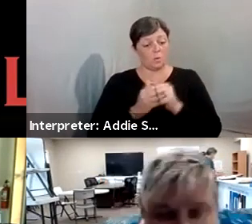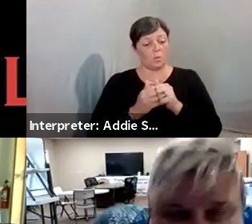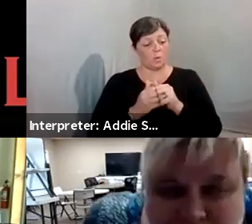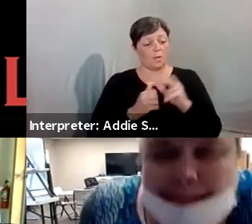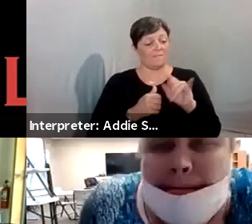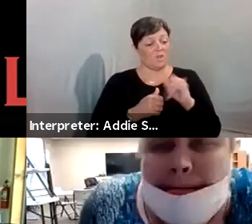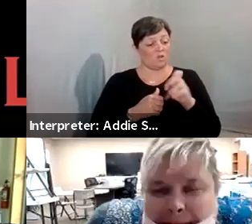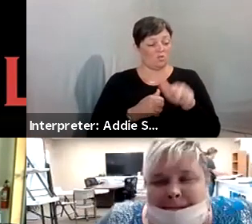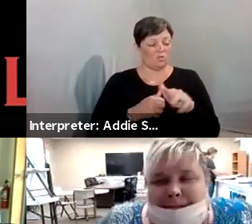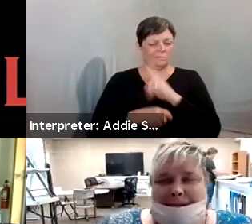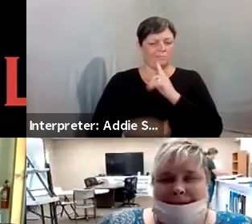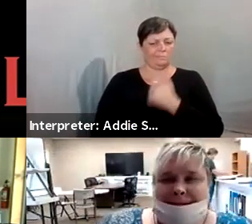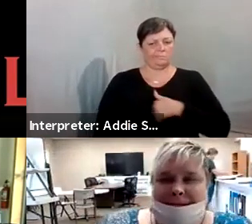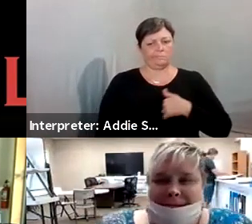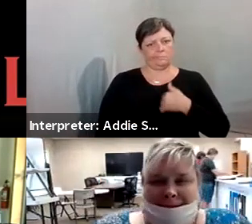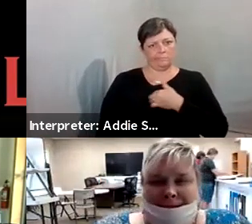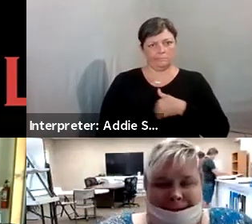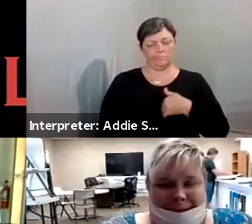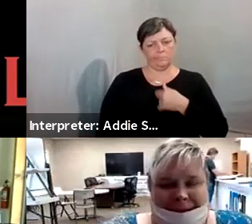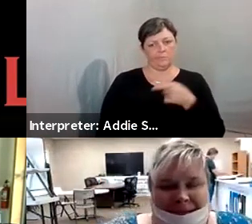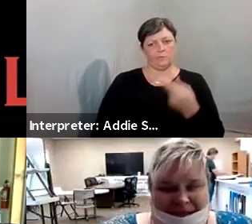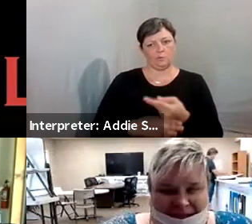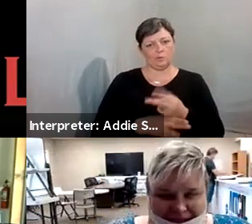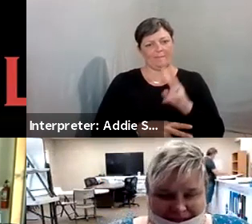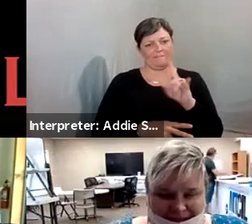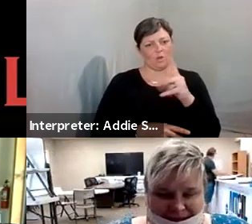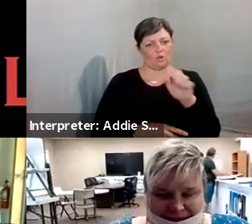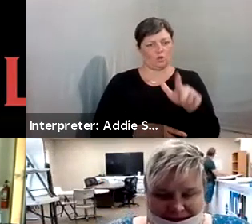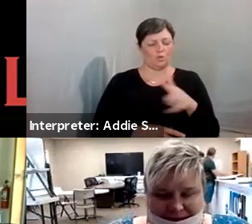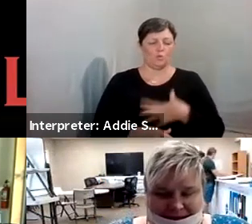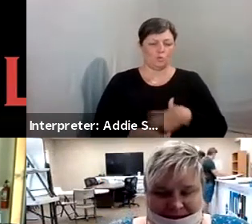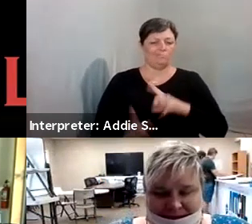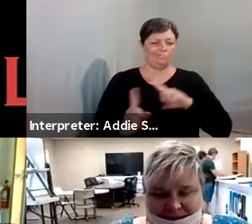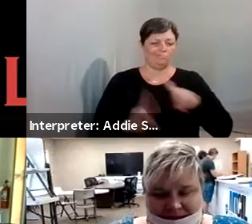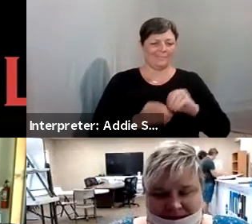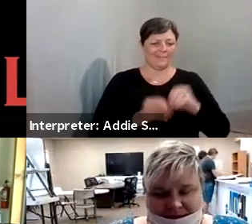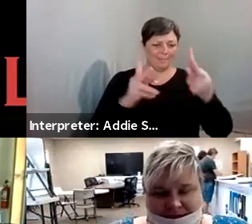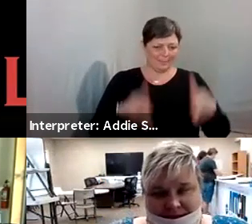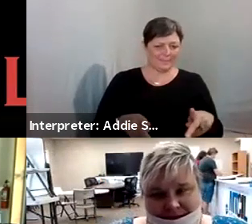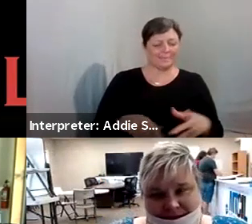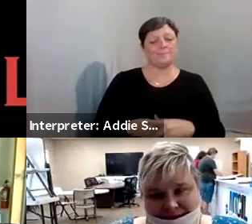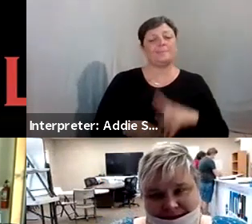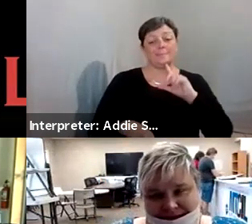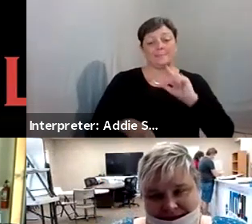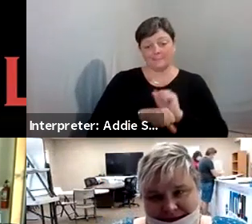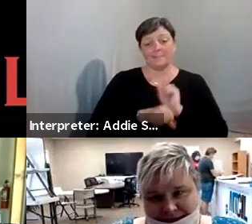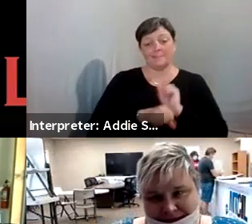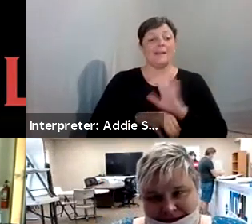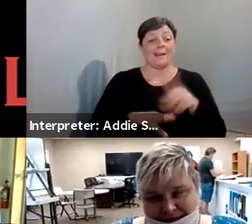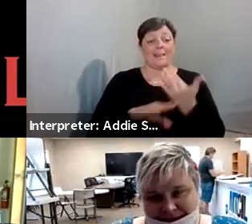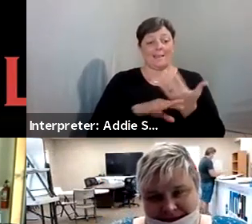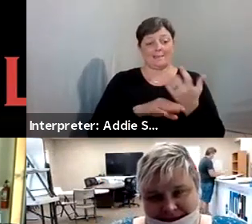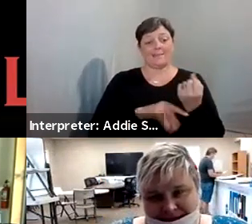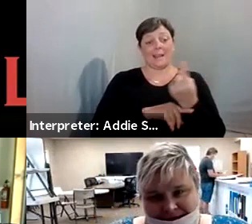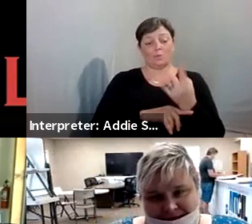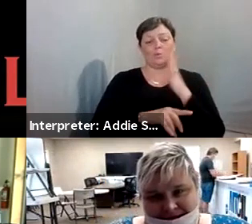sorry that he did virtual. He wished he would have been in person, said that he would definitely be in person next